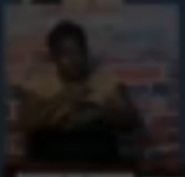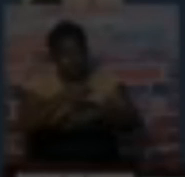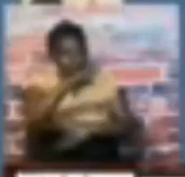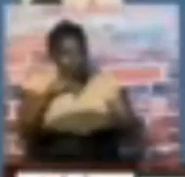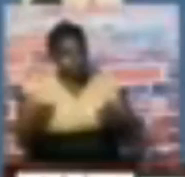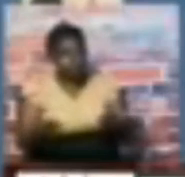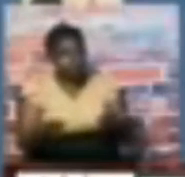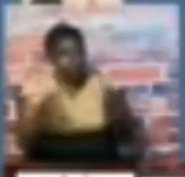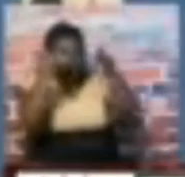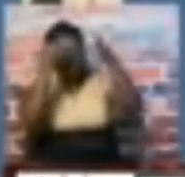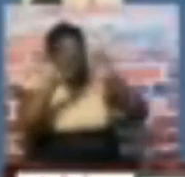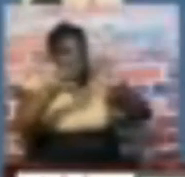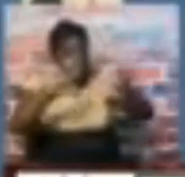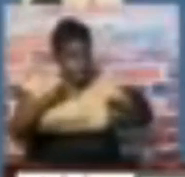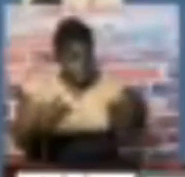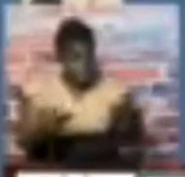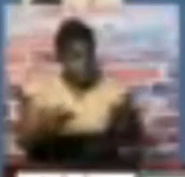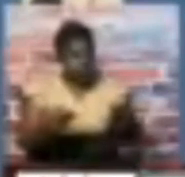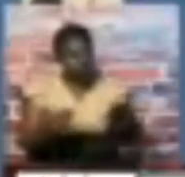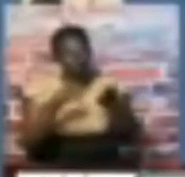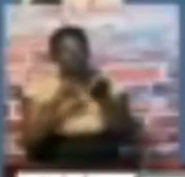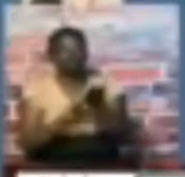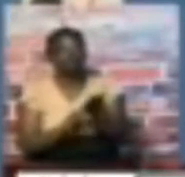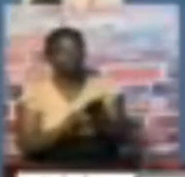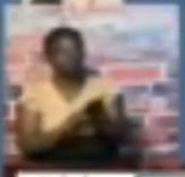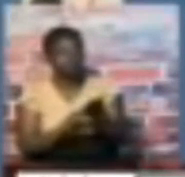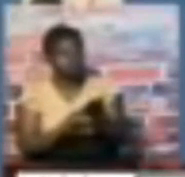And then we decide how to use